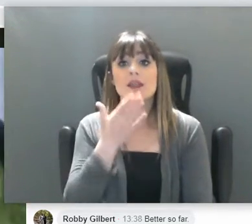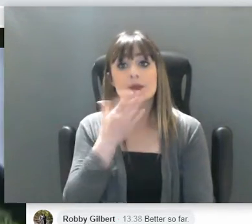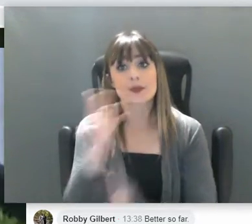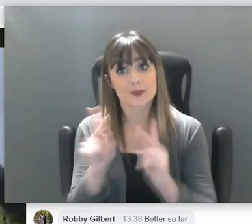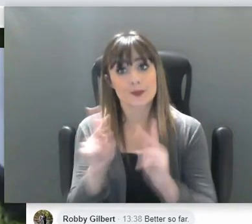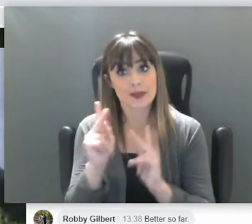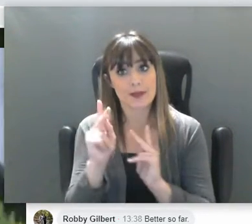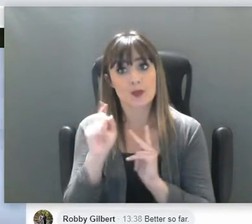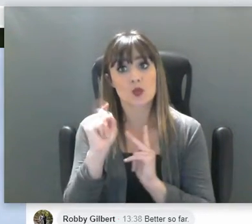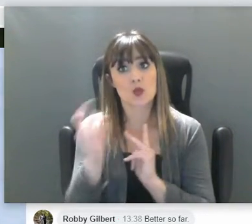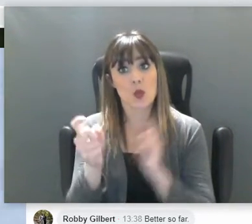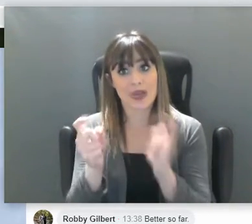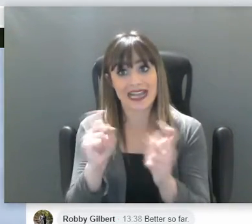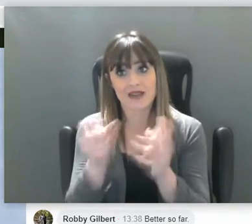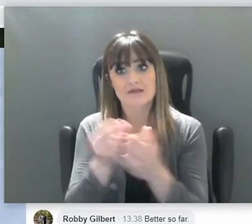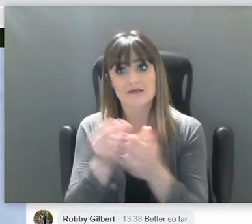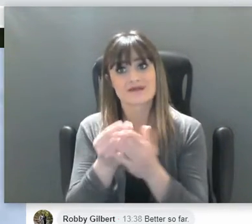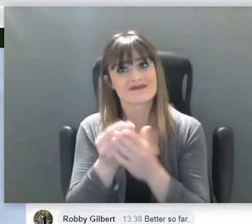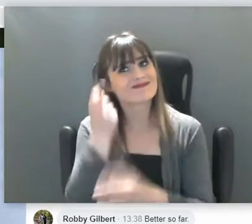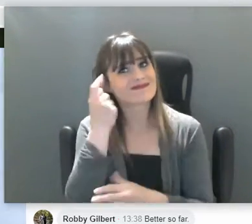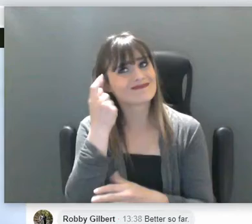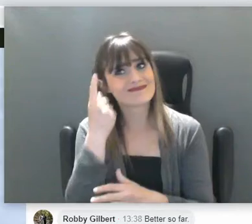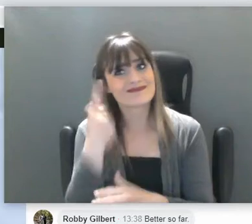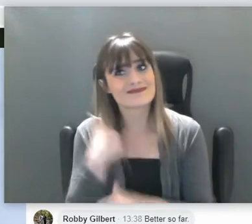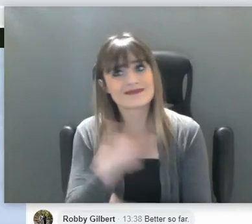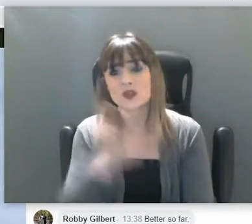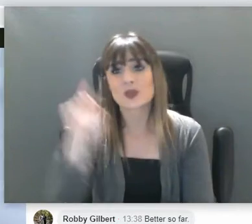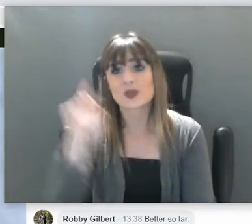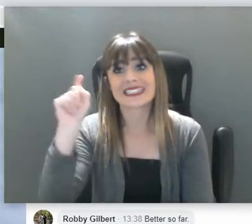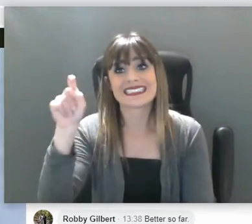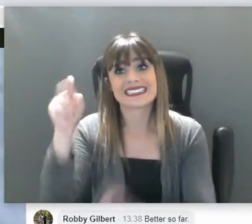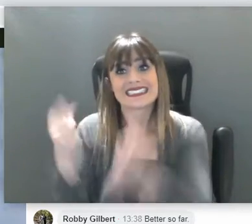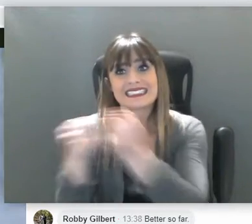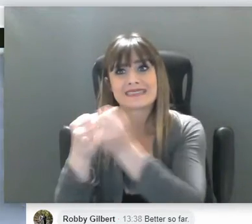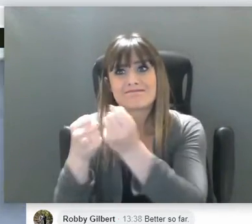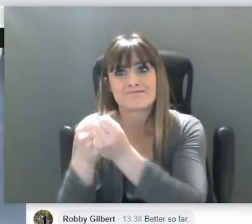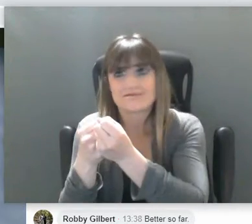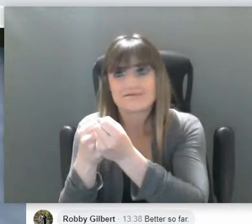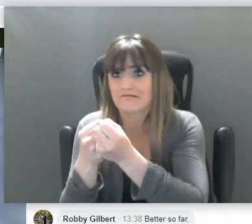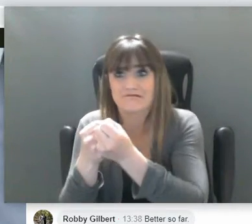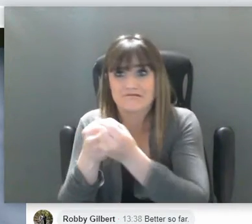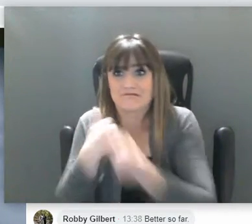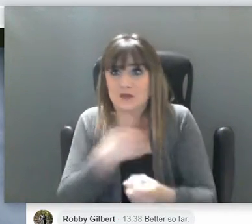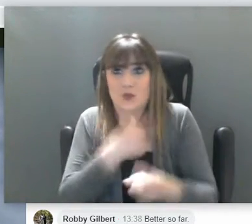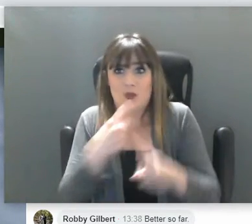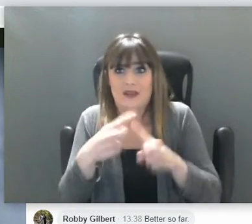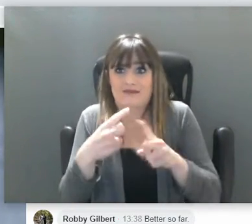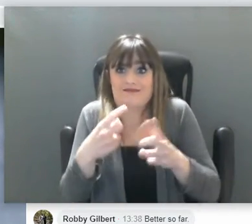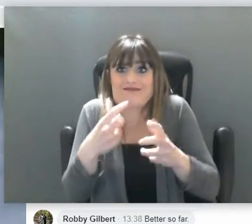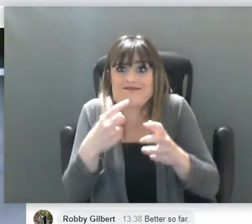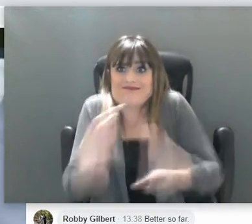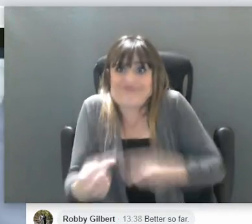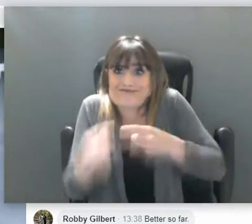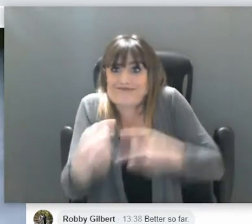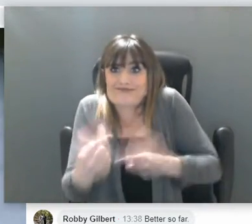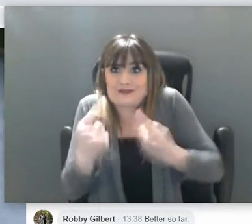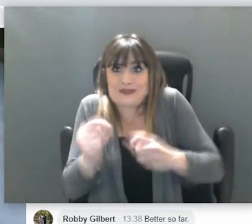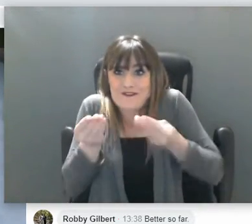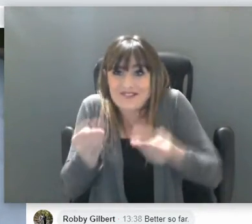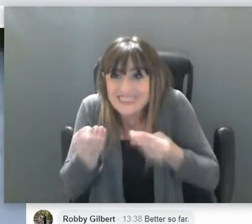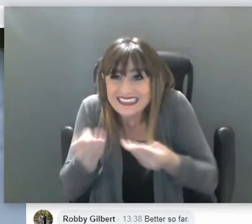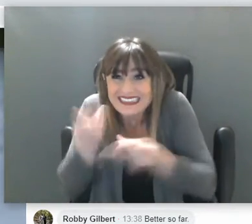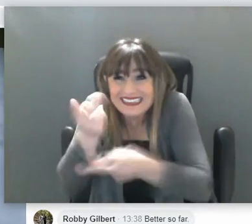donate button. We really need the support right now with the zoo. It's hard when we're closed. It's hard to feed and take care of the animals. So if you are able to,